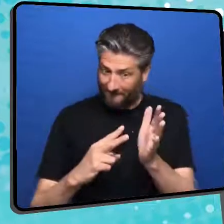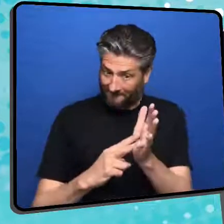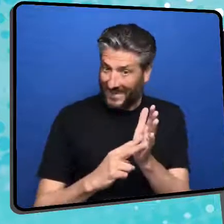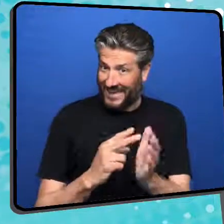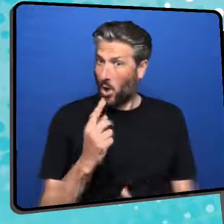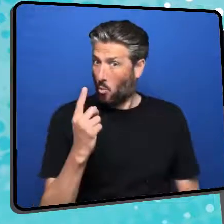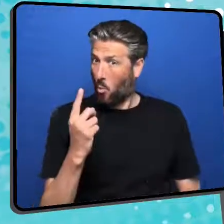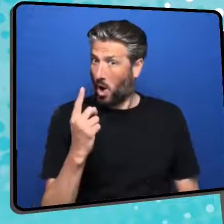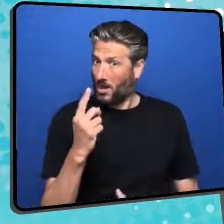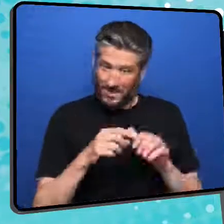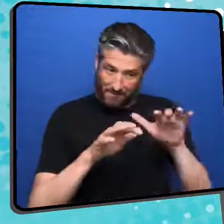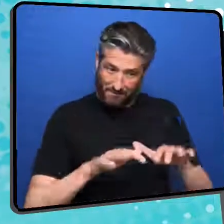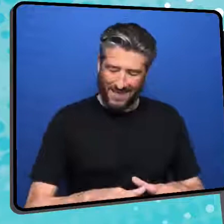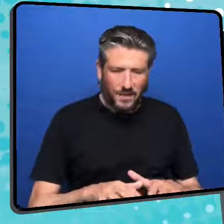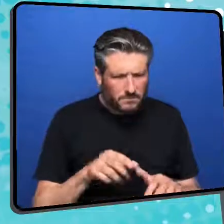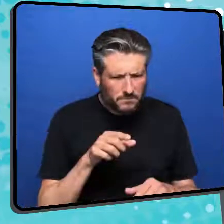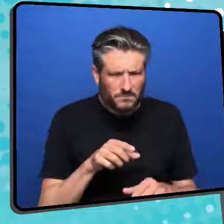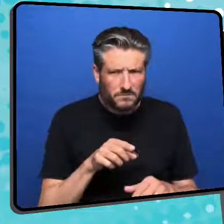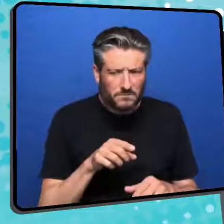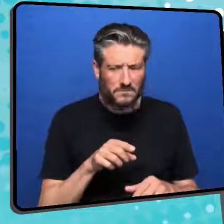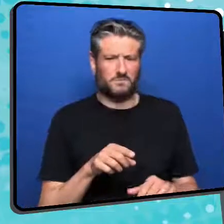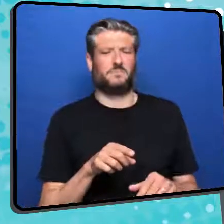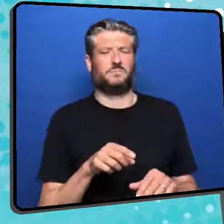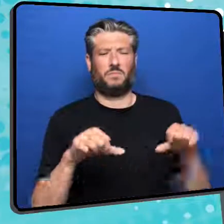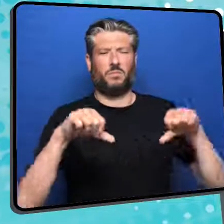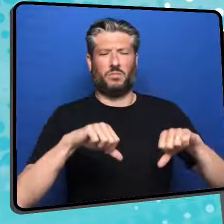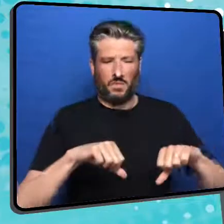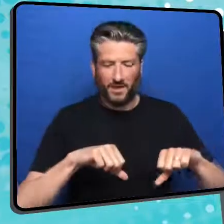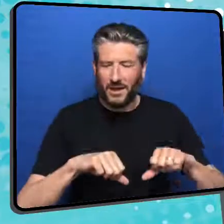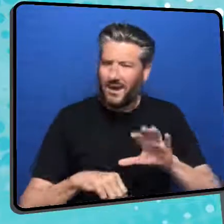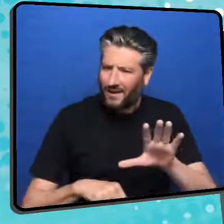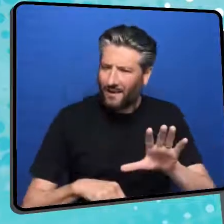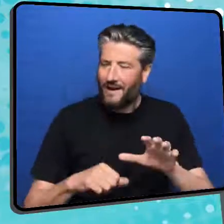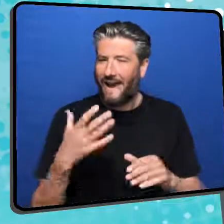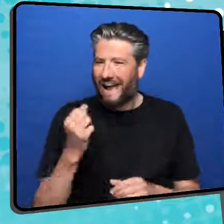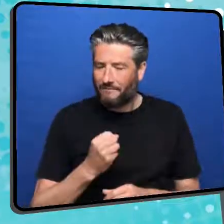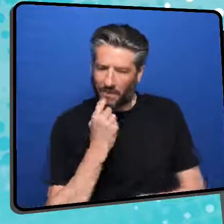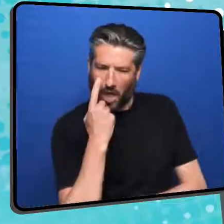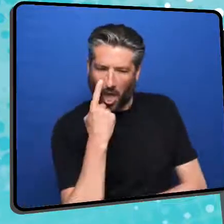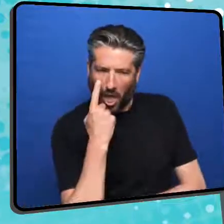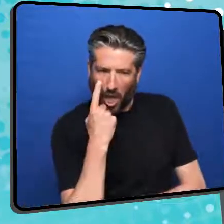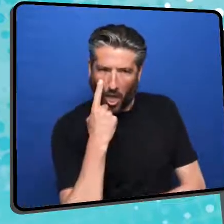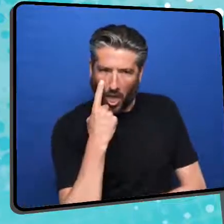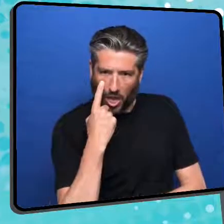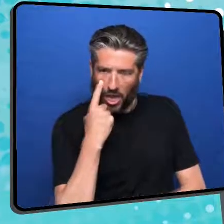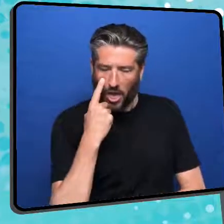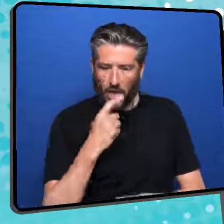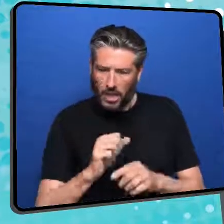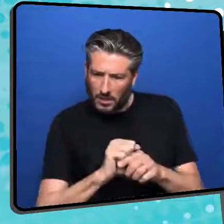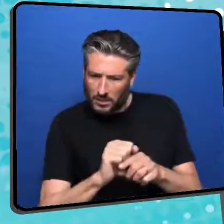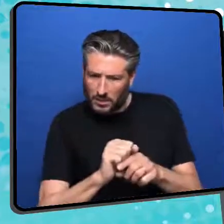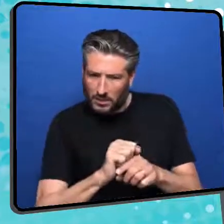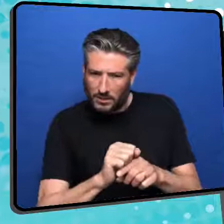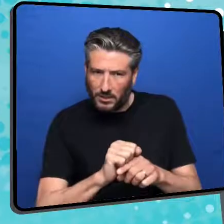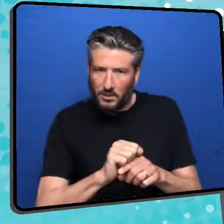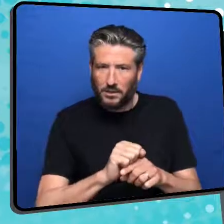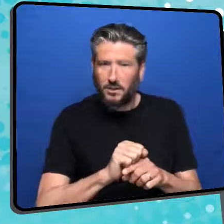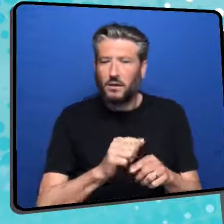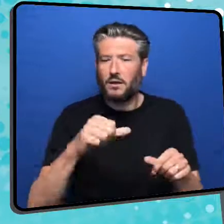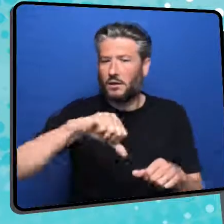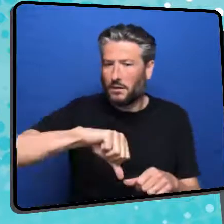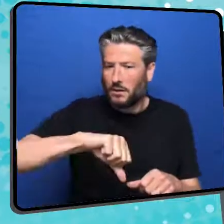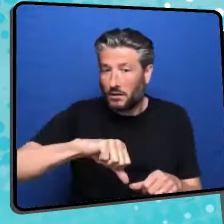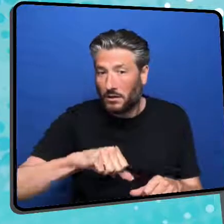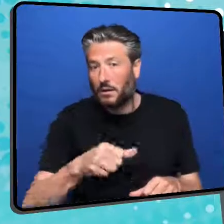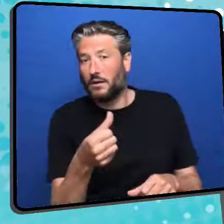into, like, no, like, it's so experimental, data science. Like, are we even asking the right questions? Have we got the right data? Like, is there